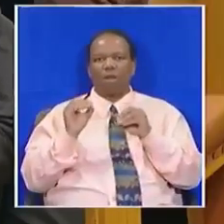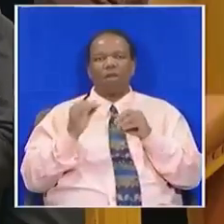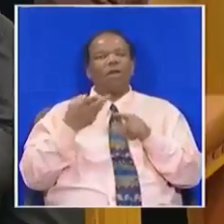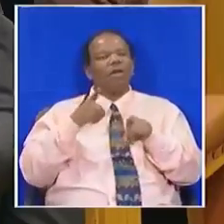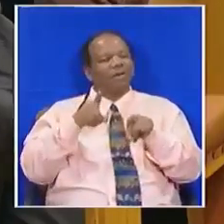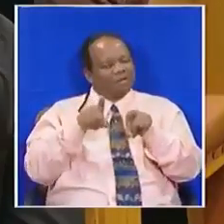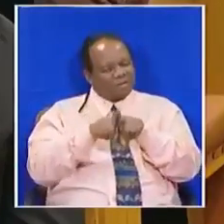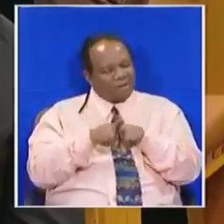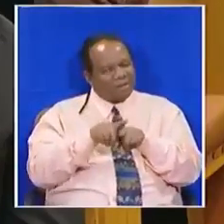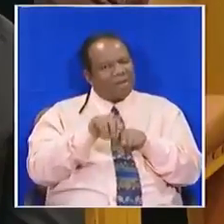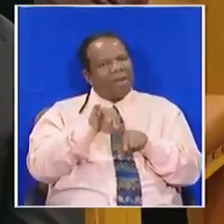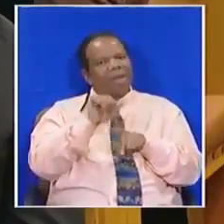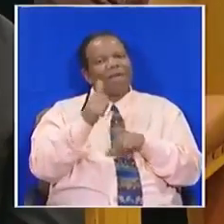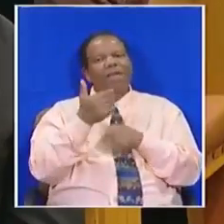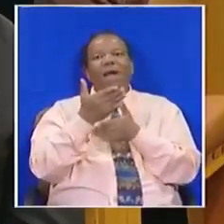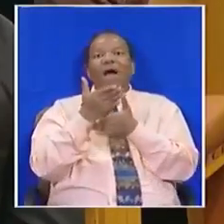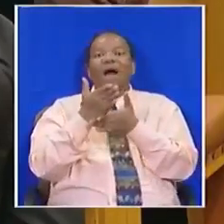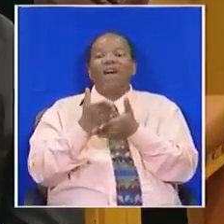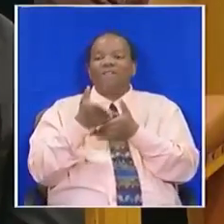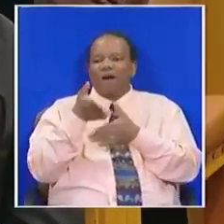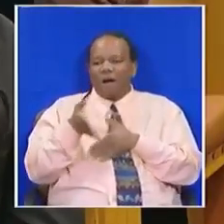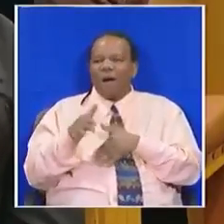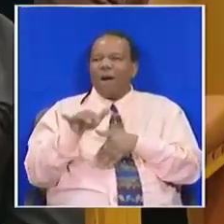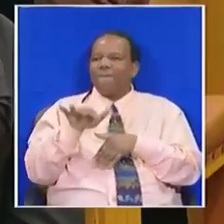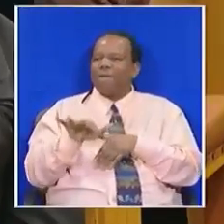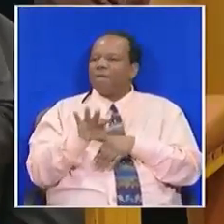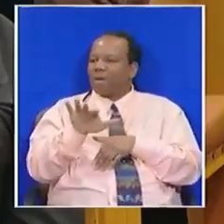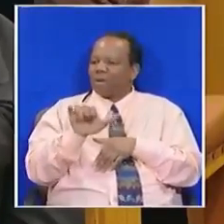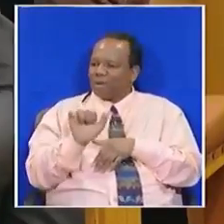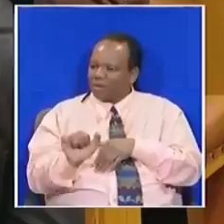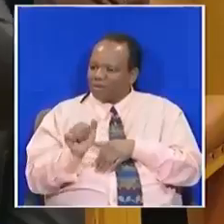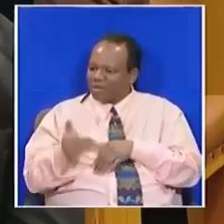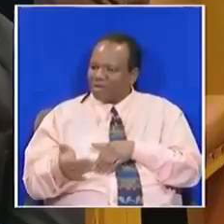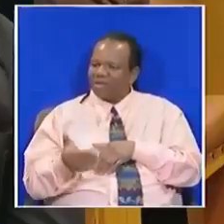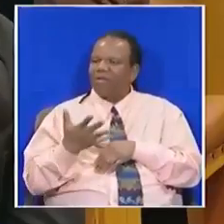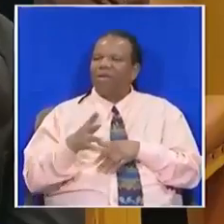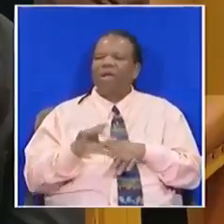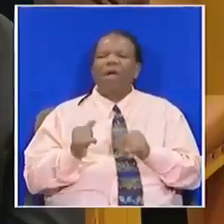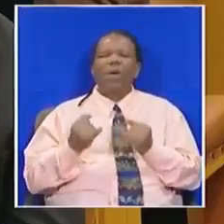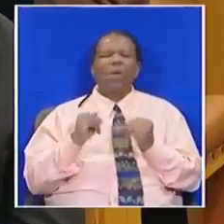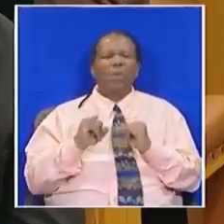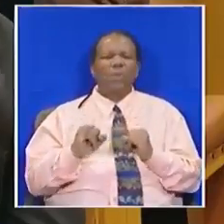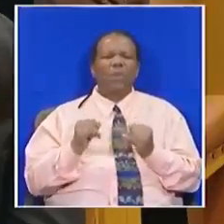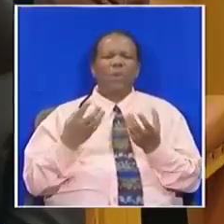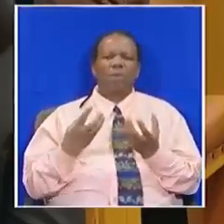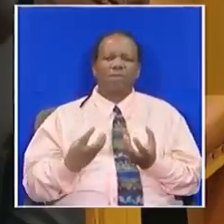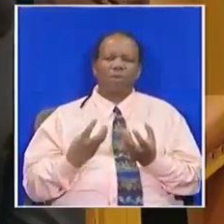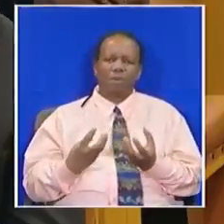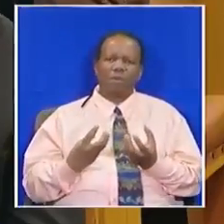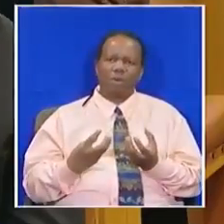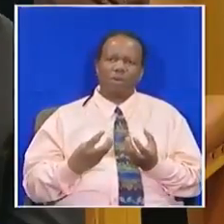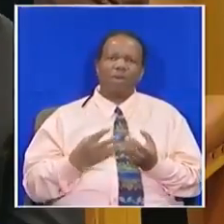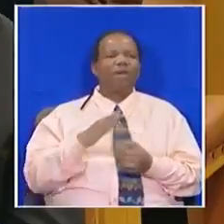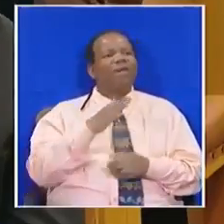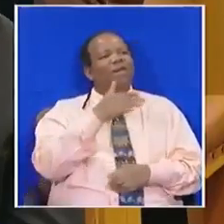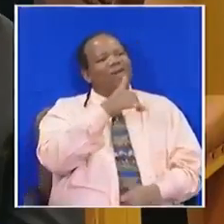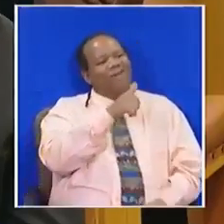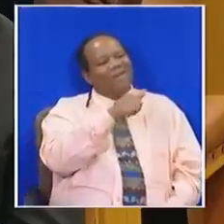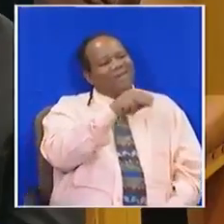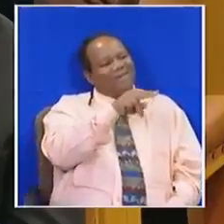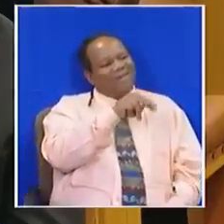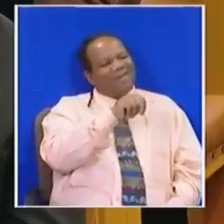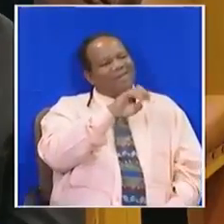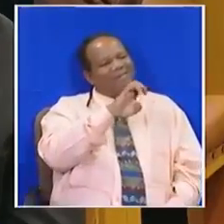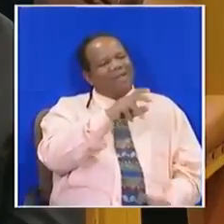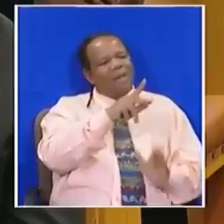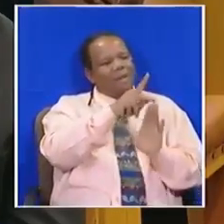more than half our citizens are living in poverty. These have been ANC policies that